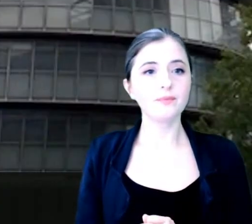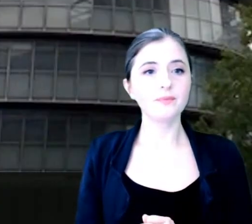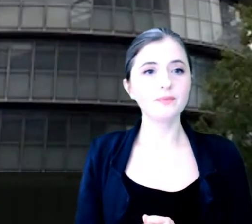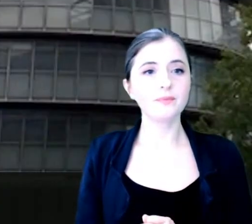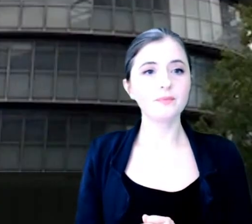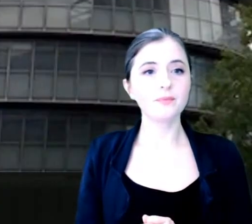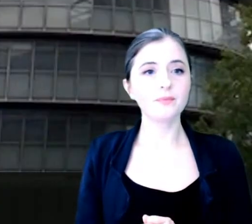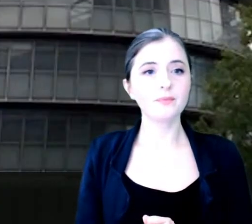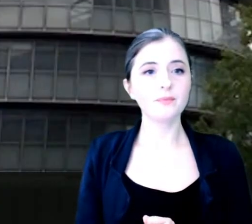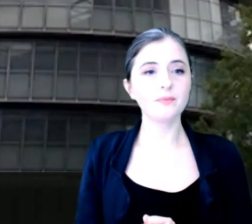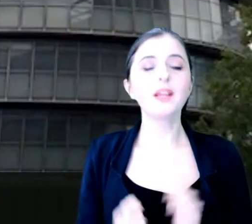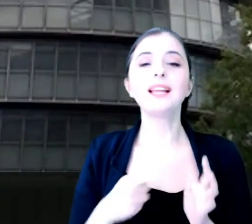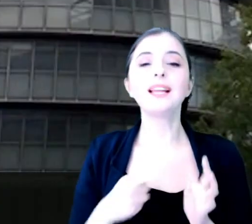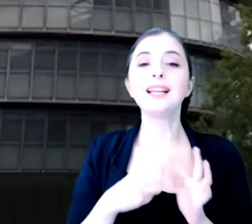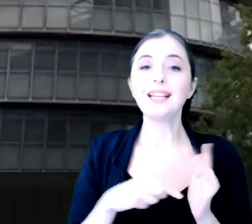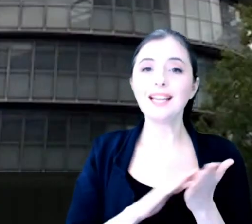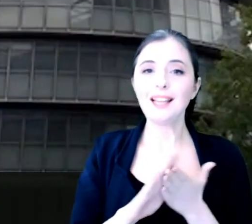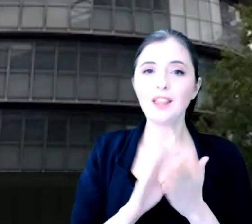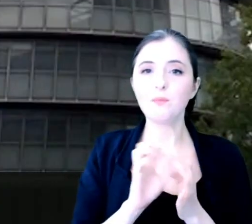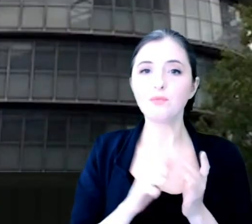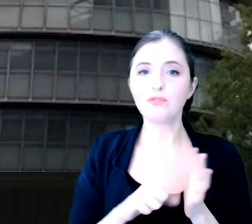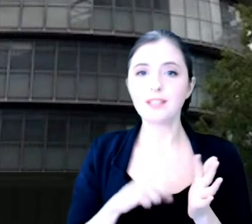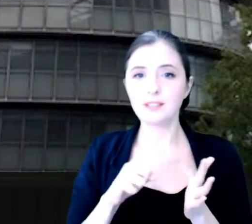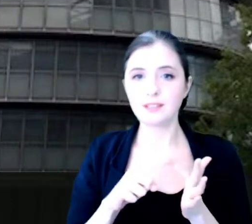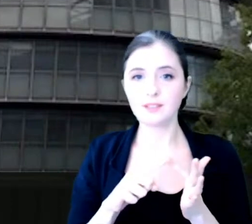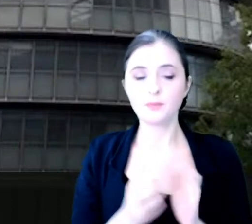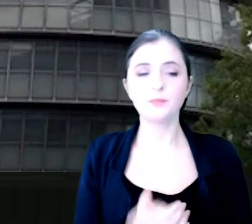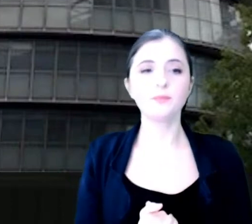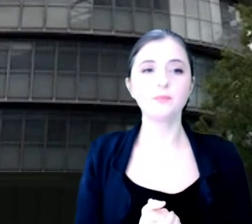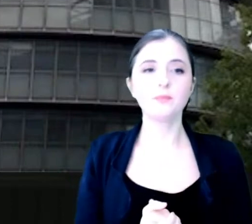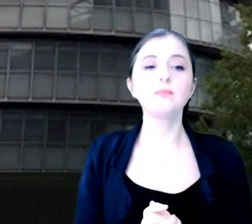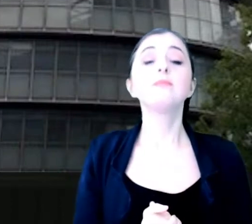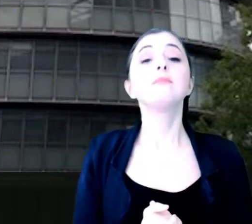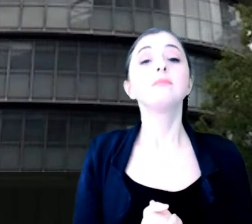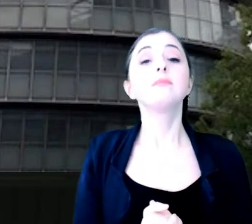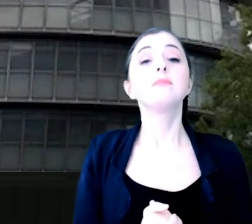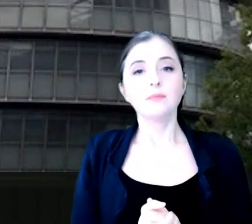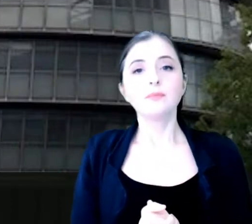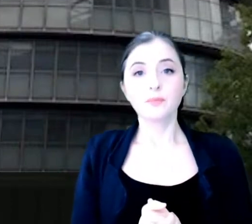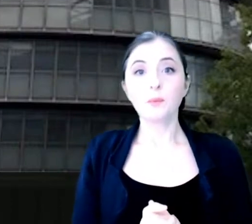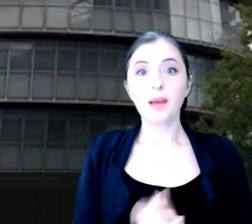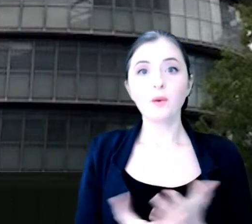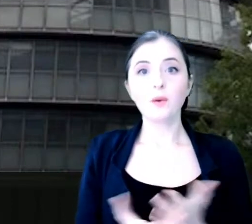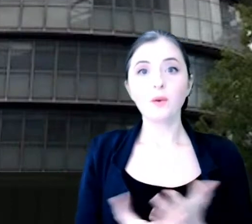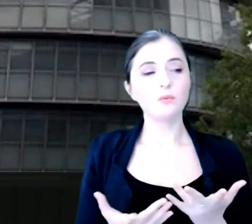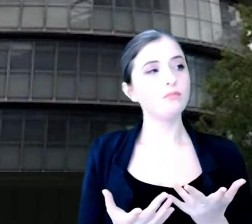Platner spoke about cutting costs, and that's absolutely the right approach. But